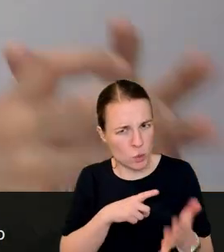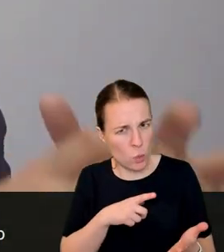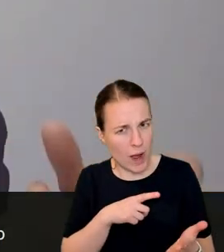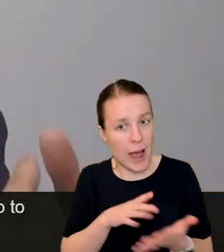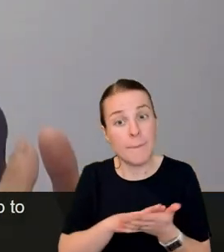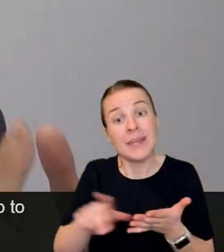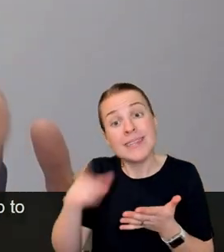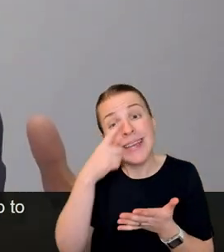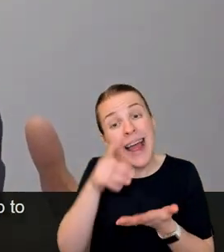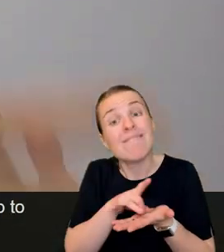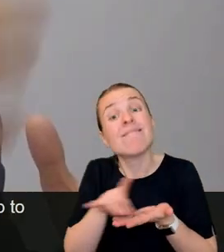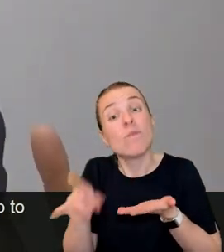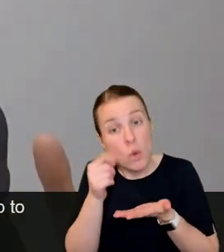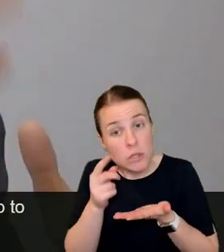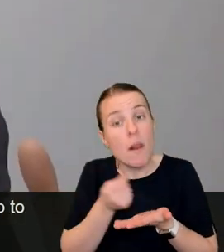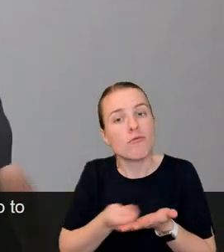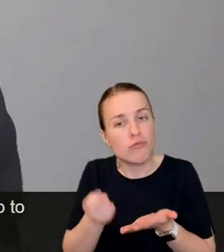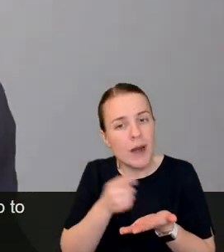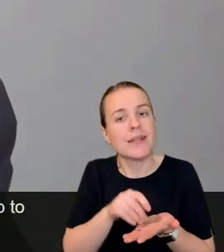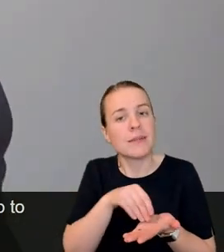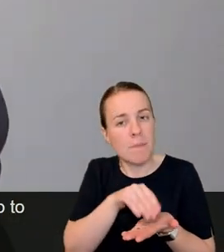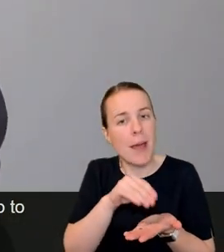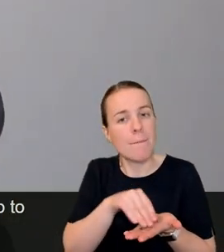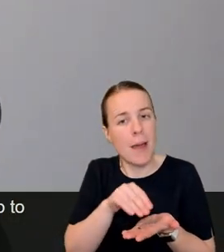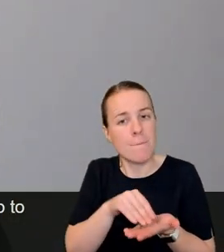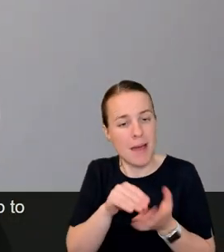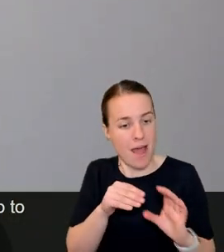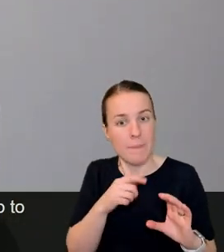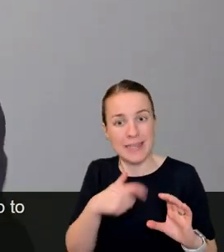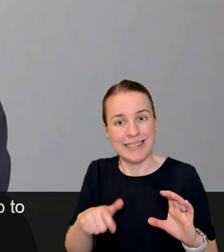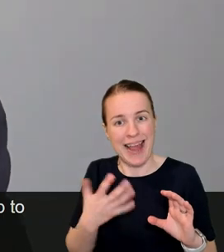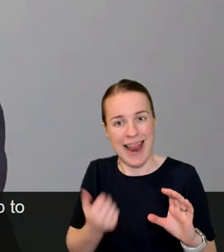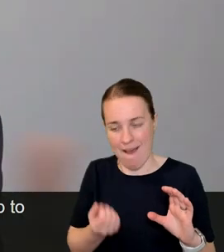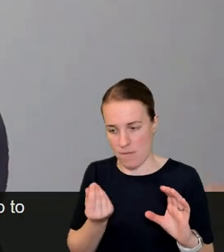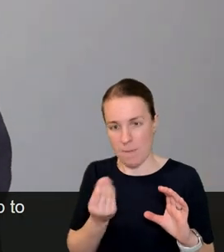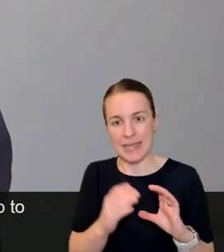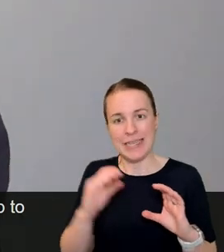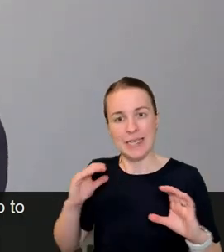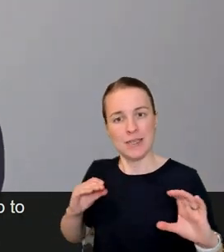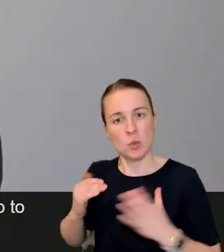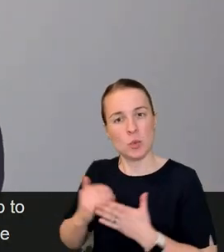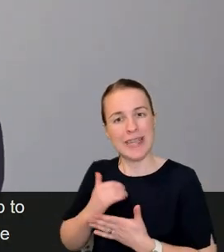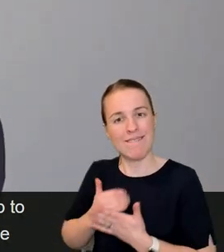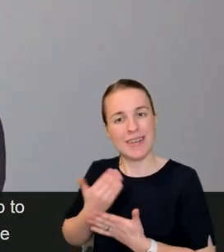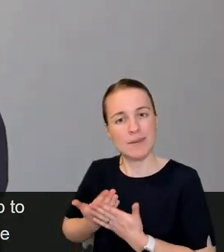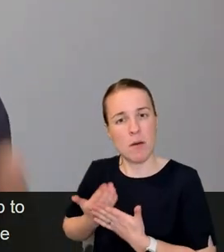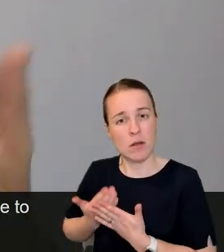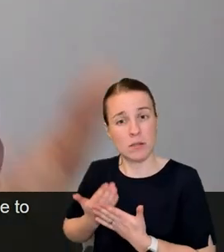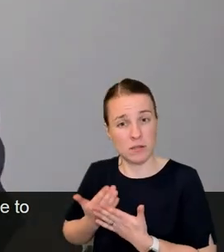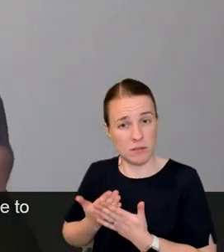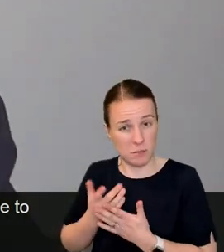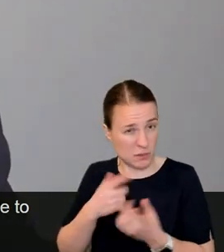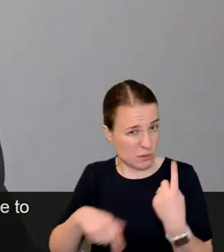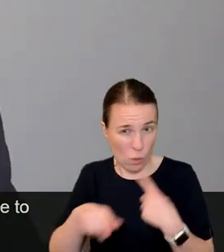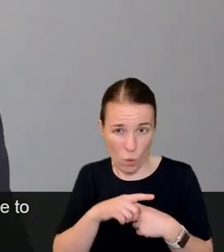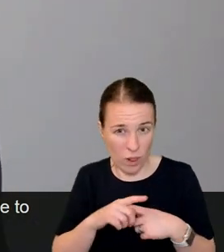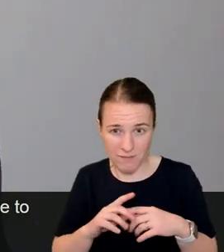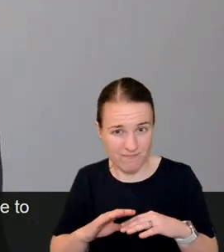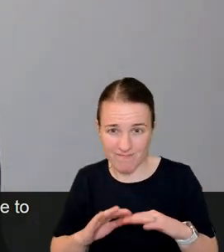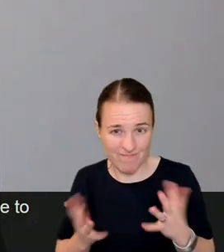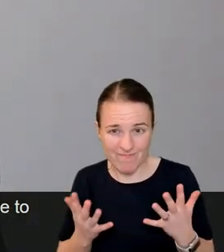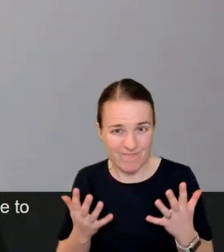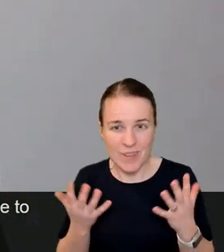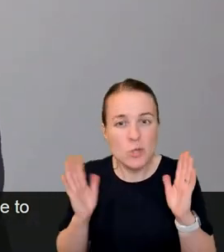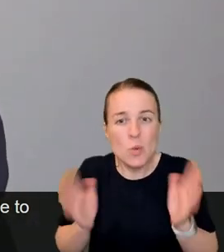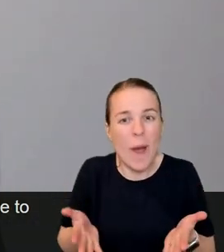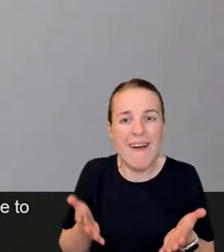you're paying, and they put money aside to save for a deposit, because not all of us have bank of mum and dad to help us out with a deposit to